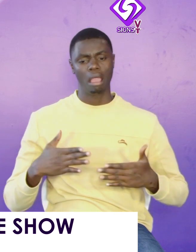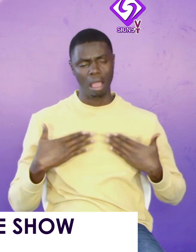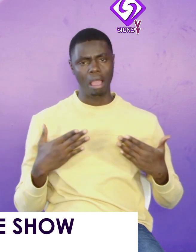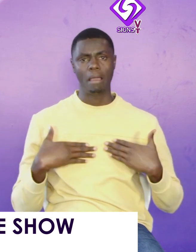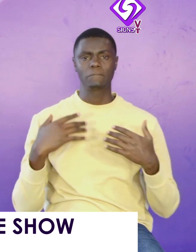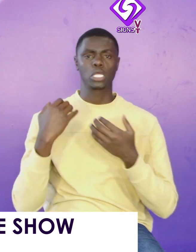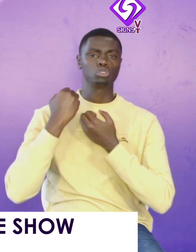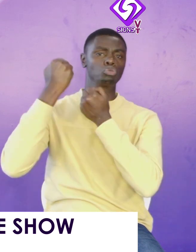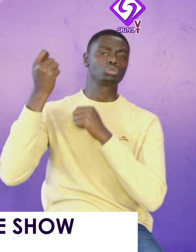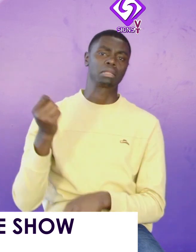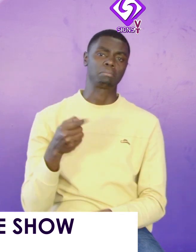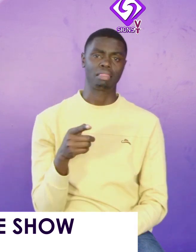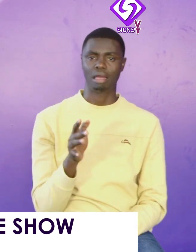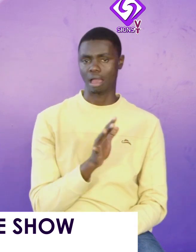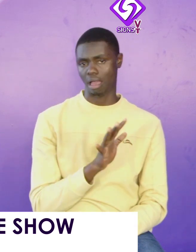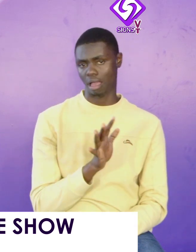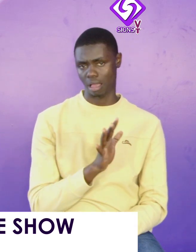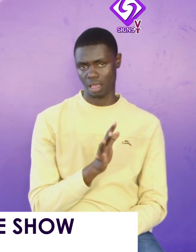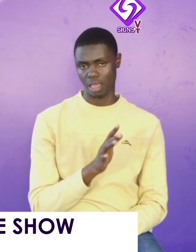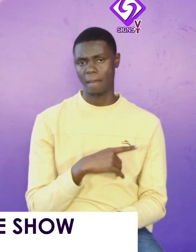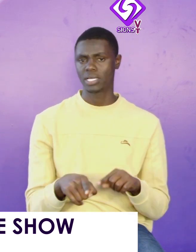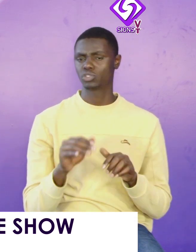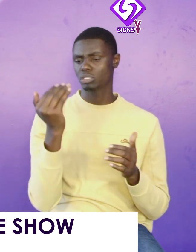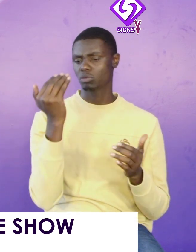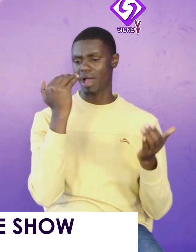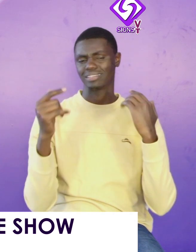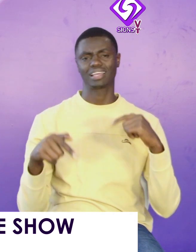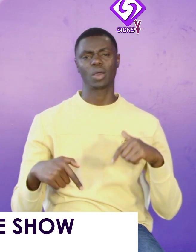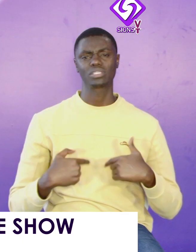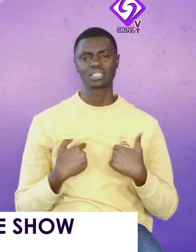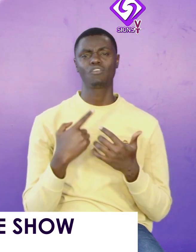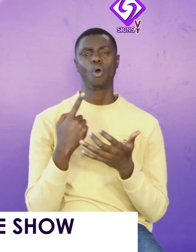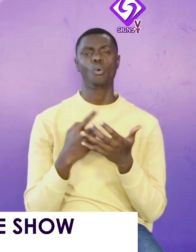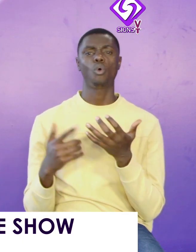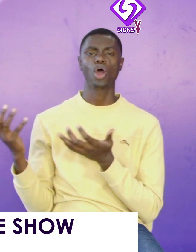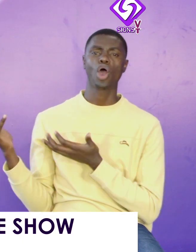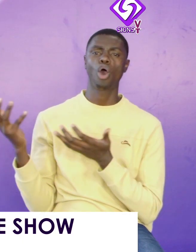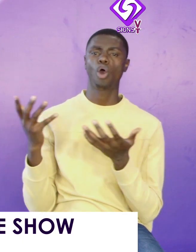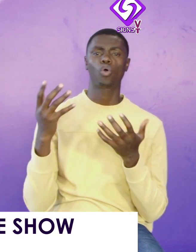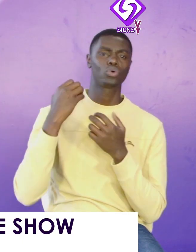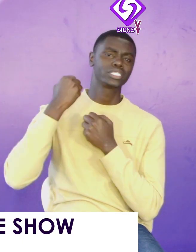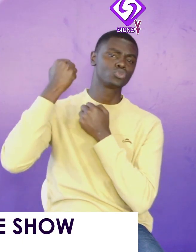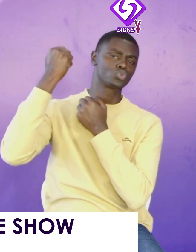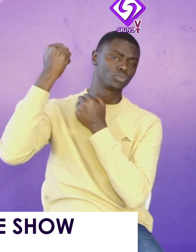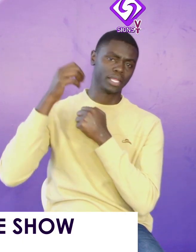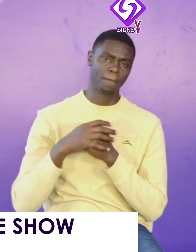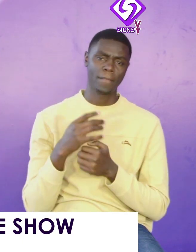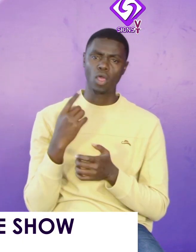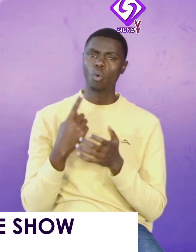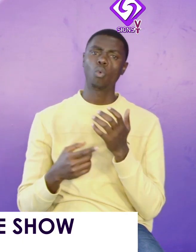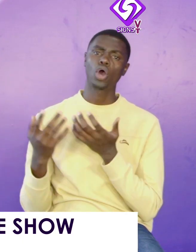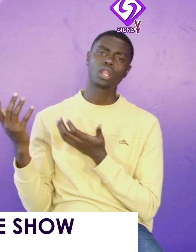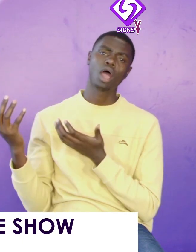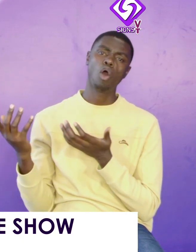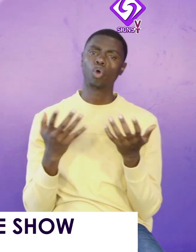No. No. It is just to ask ourselves what causes suicides, what causes